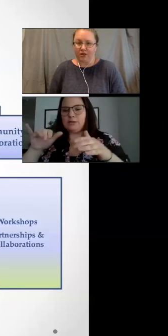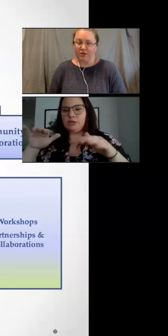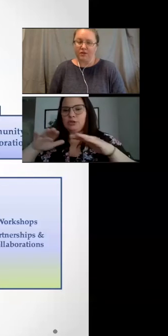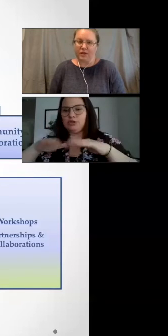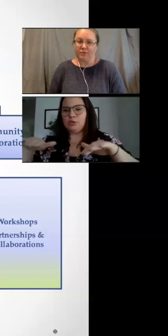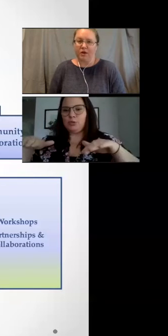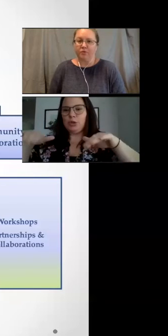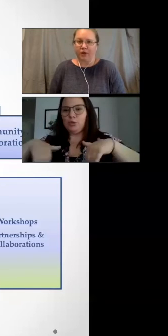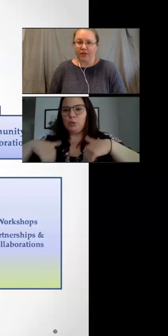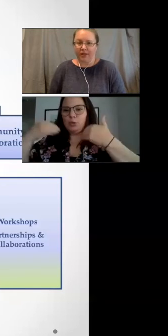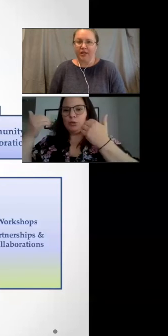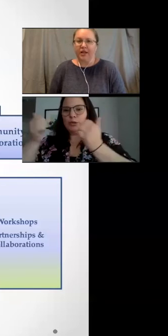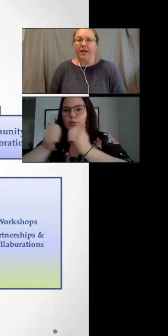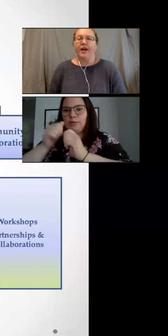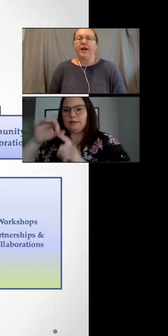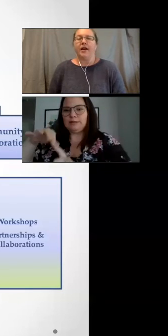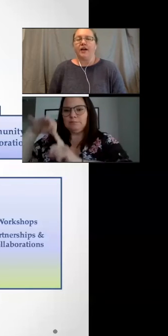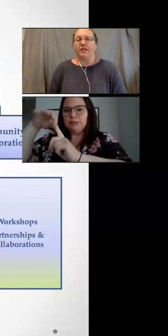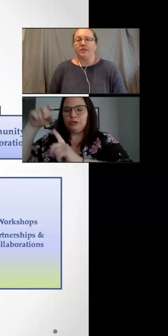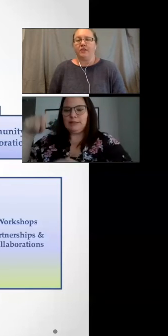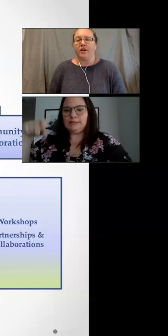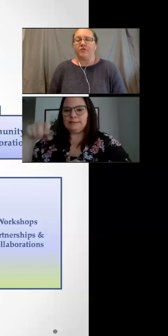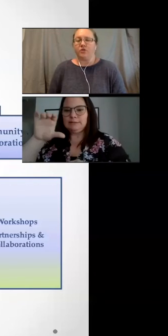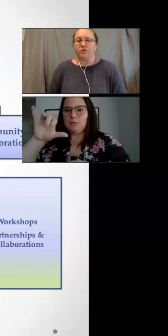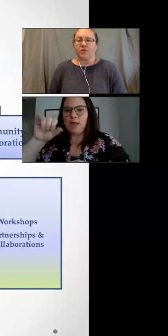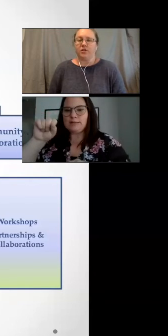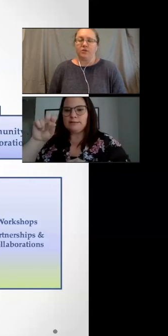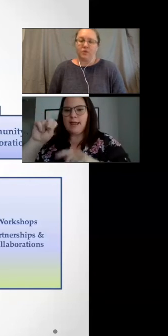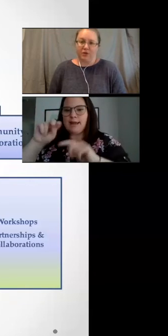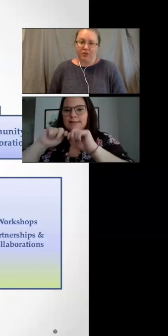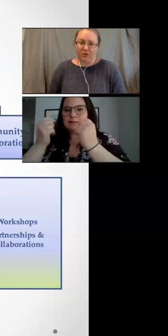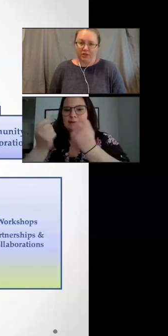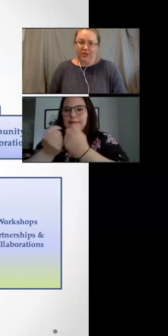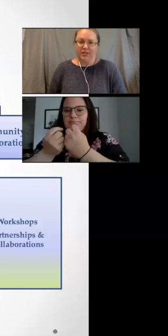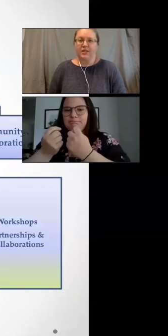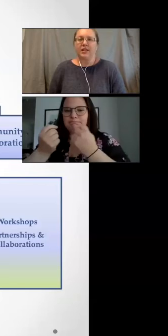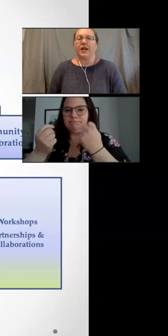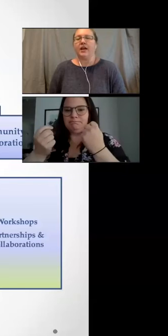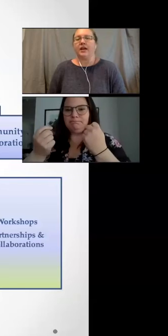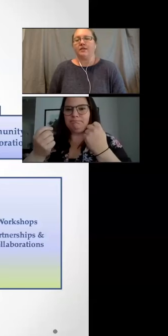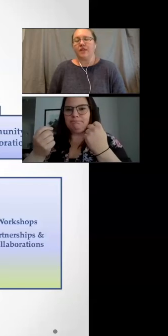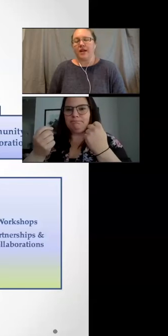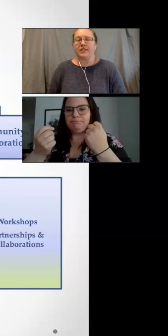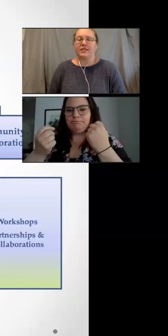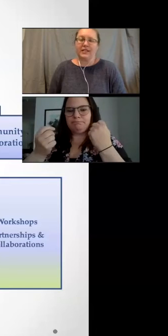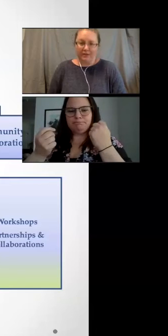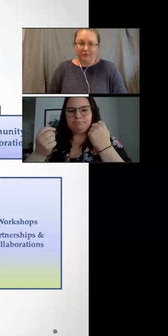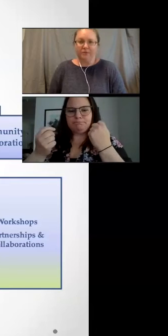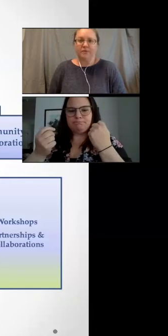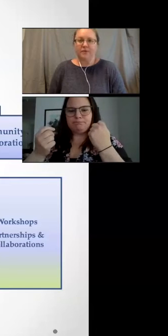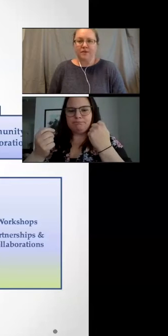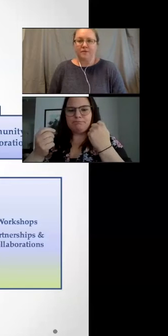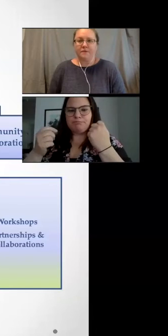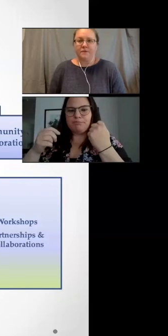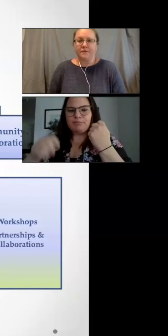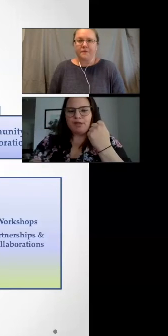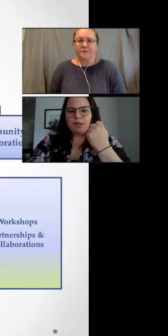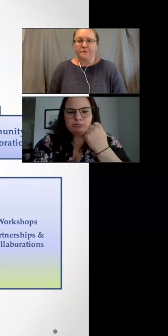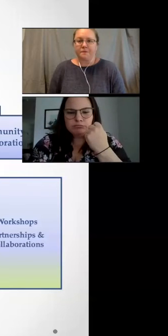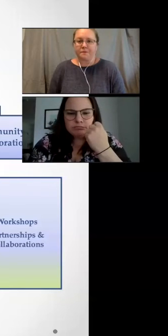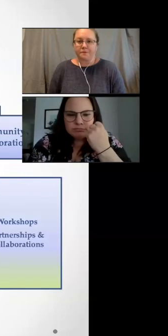all under the same umbrella uh, of children and youth with special needs. That team.